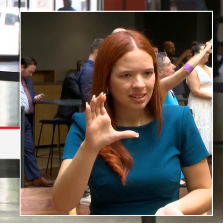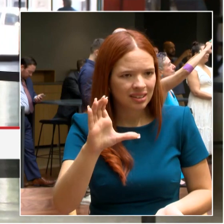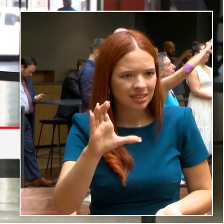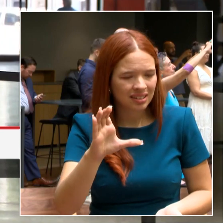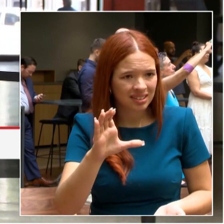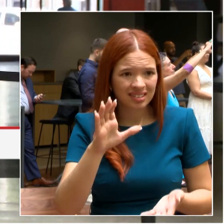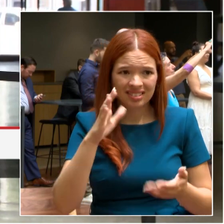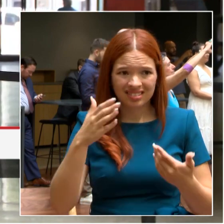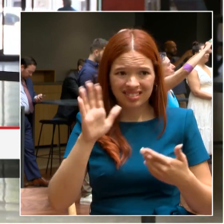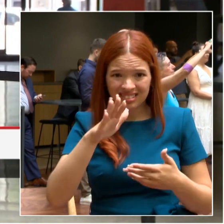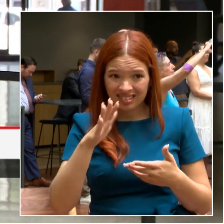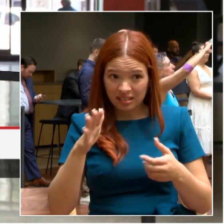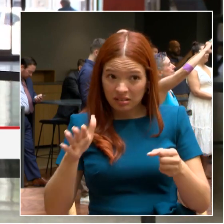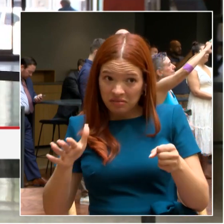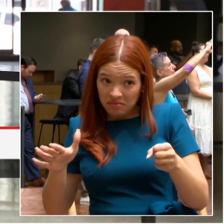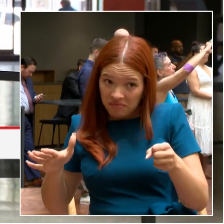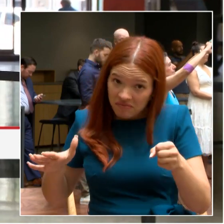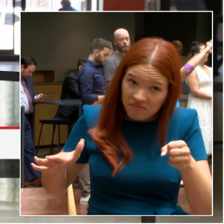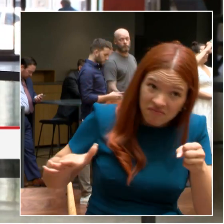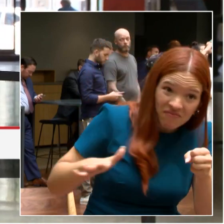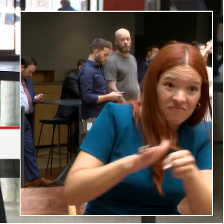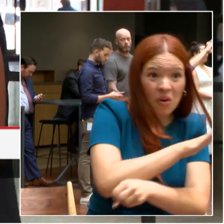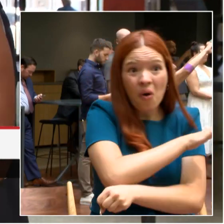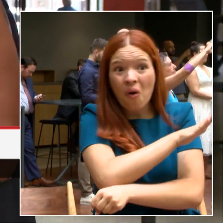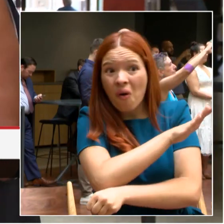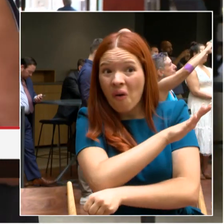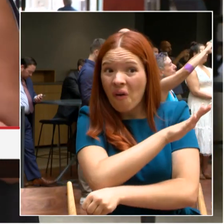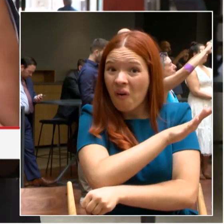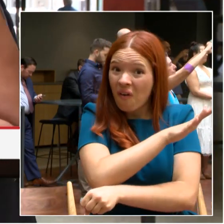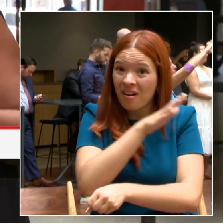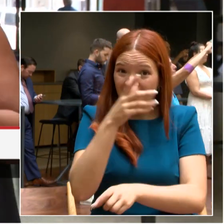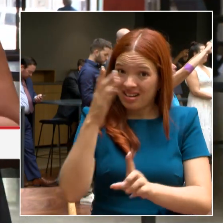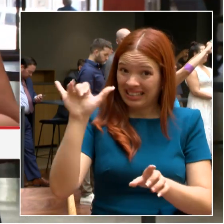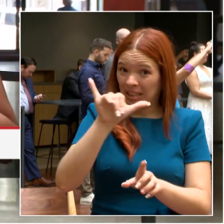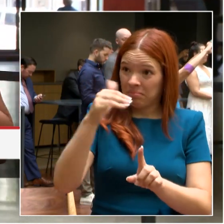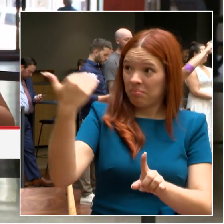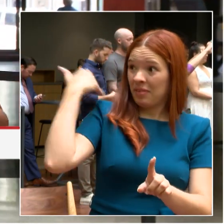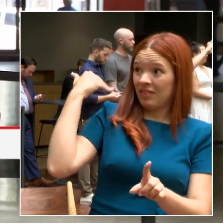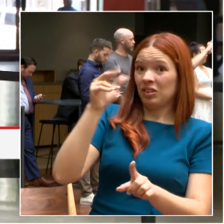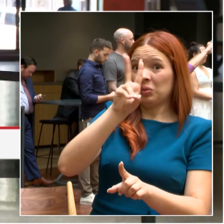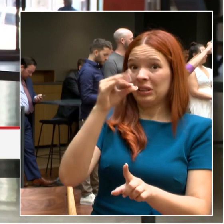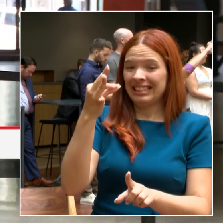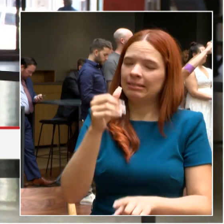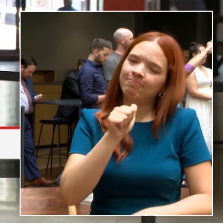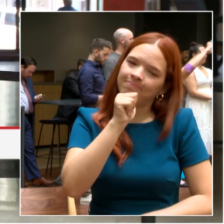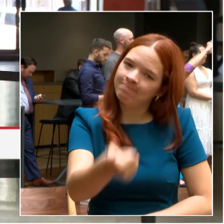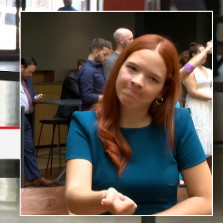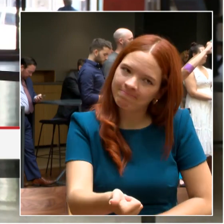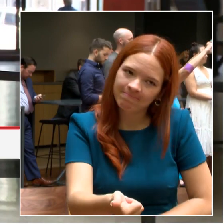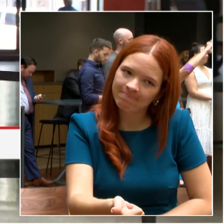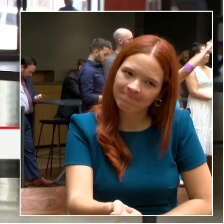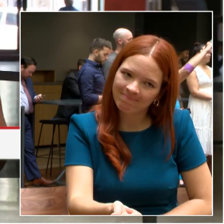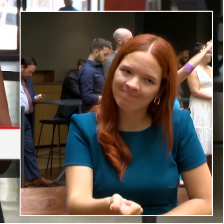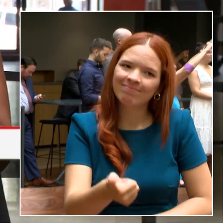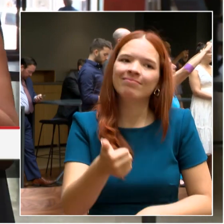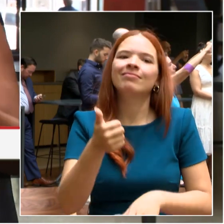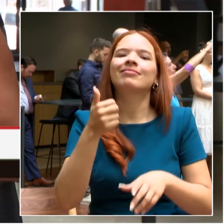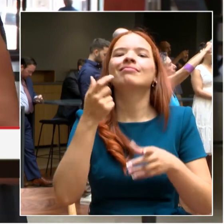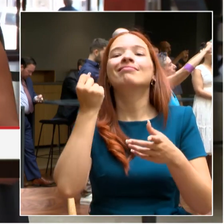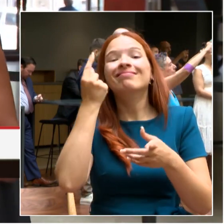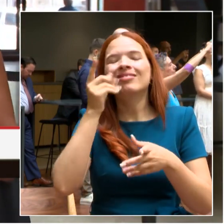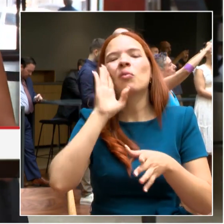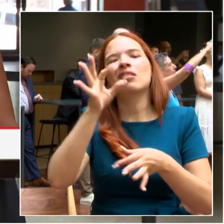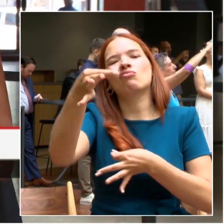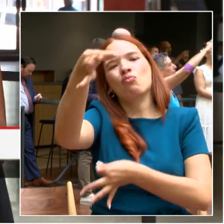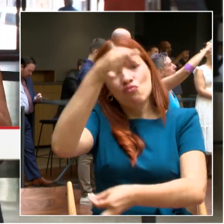to 2019. So we have to replace those people with other people, people who live here, more people